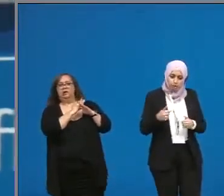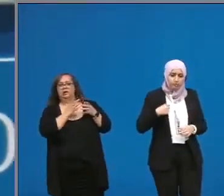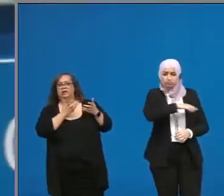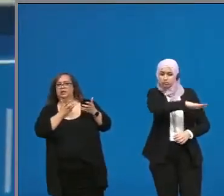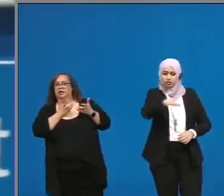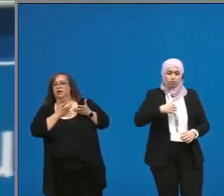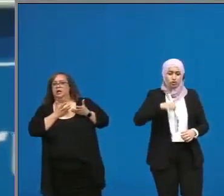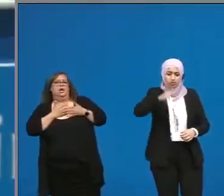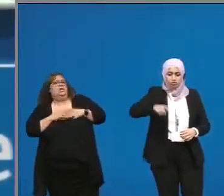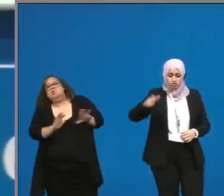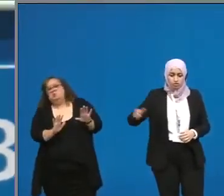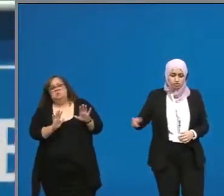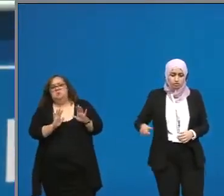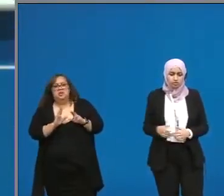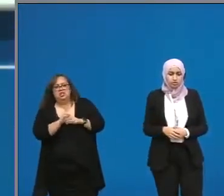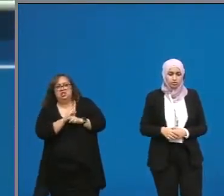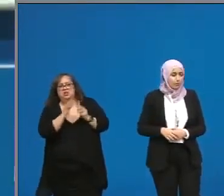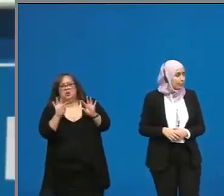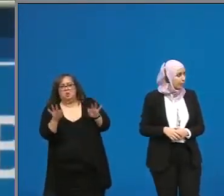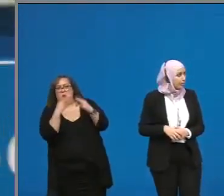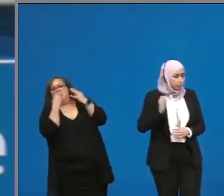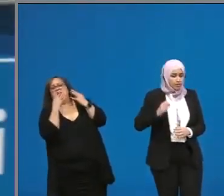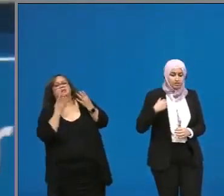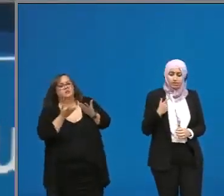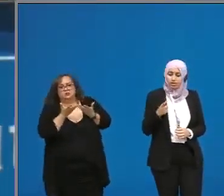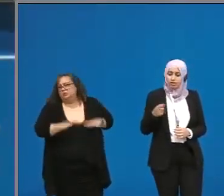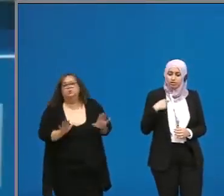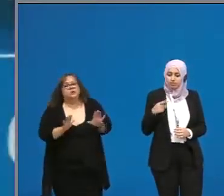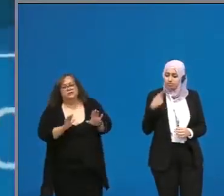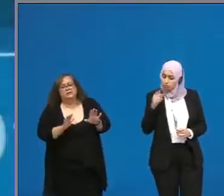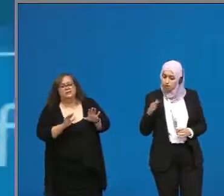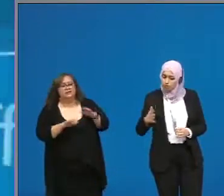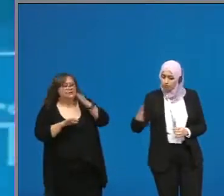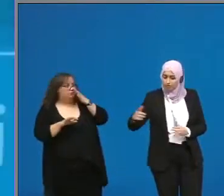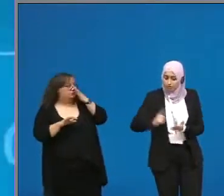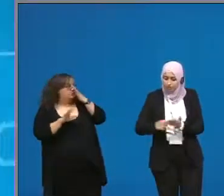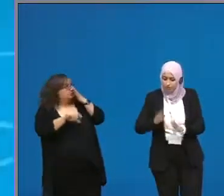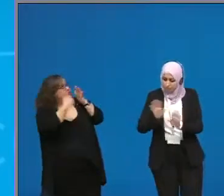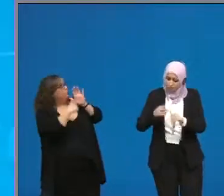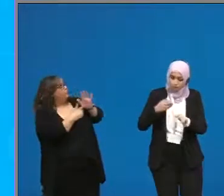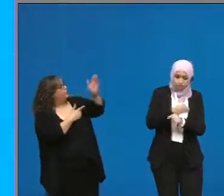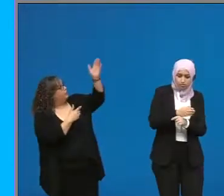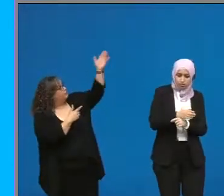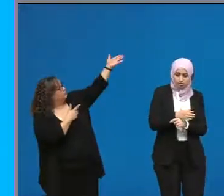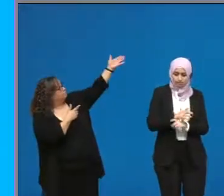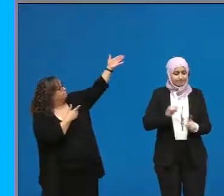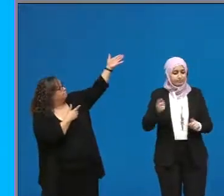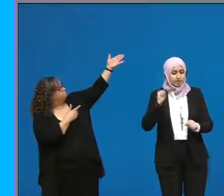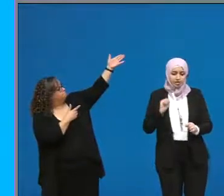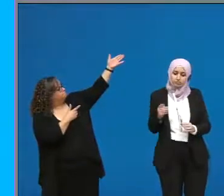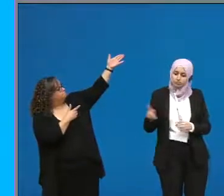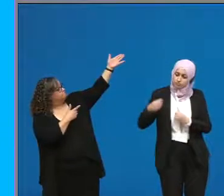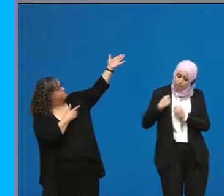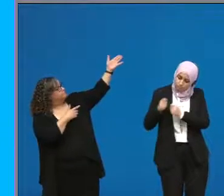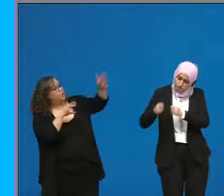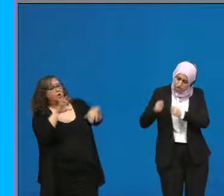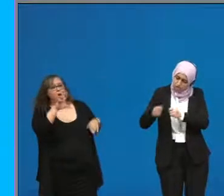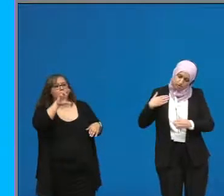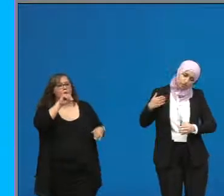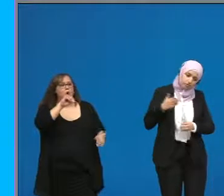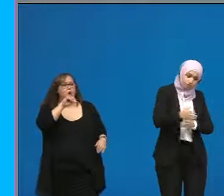the best of their ability. So another example of this is this step design. This is Robson Square in